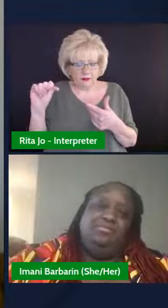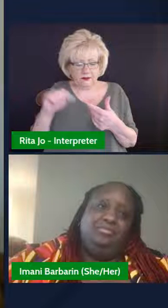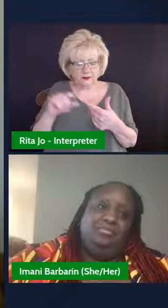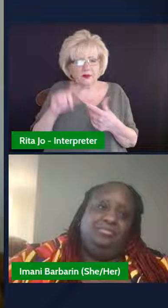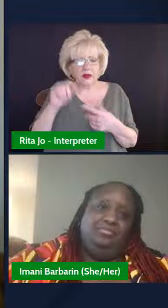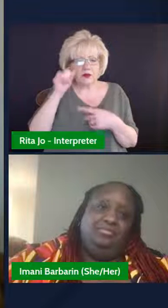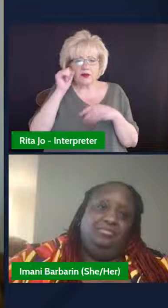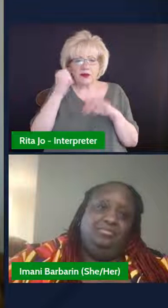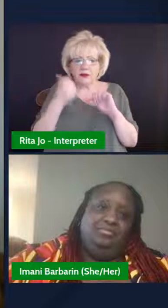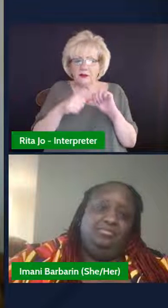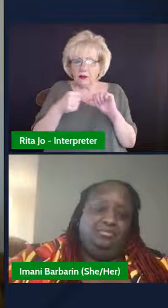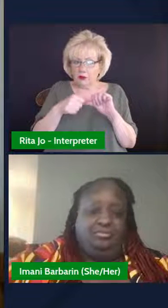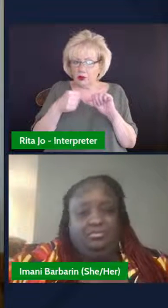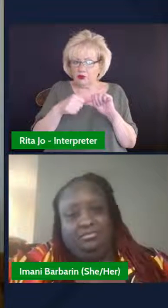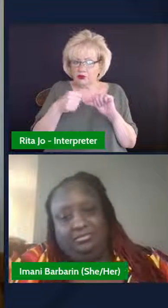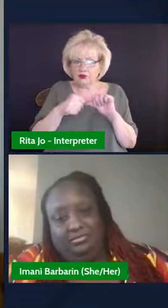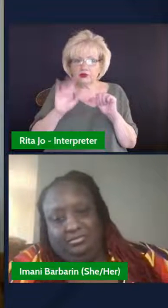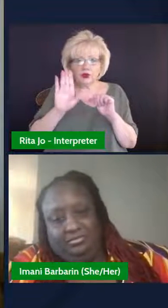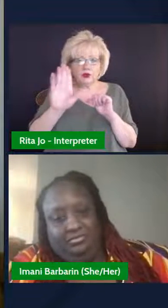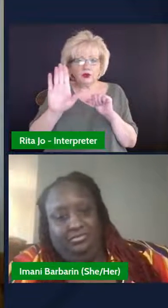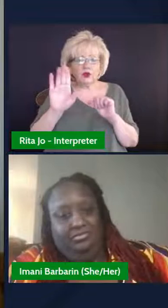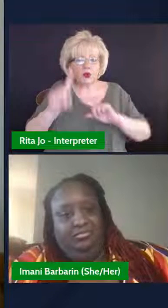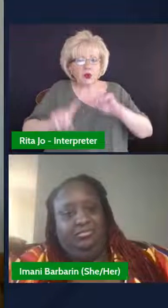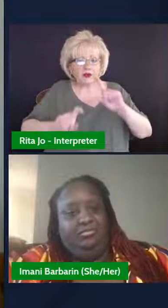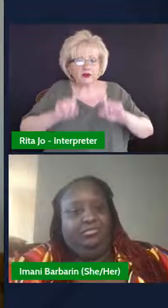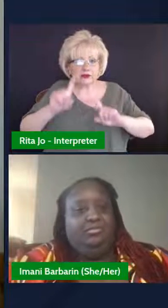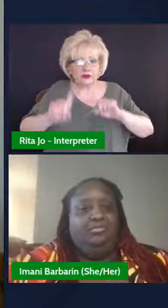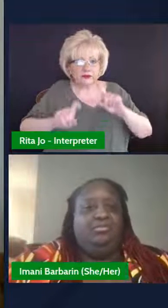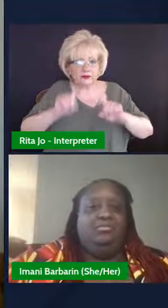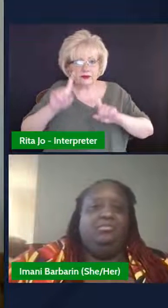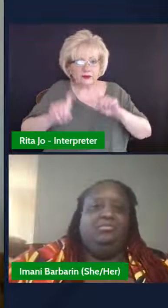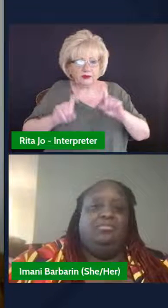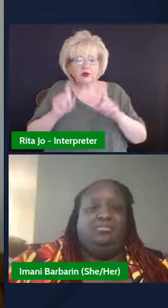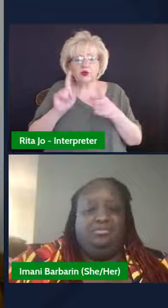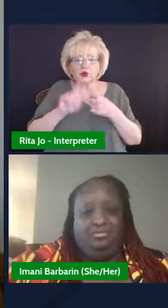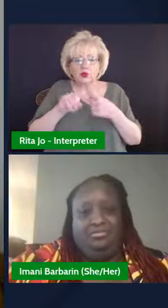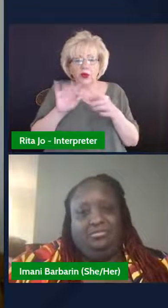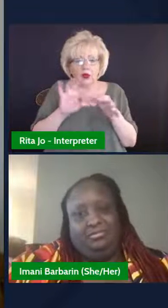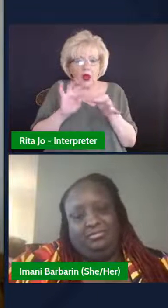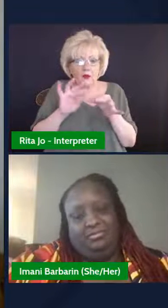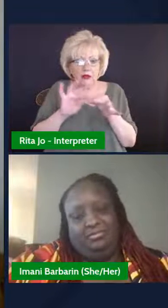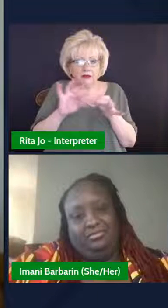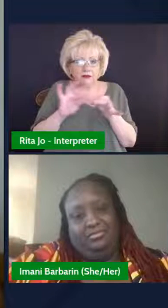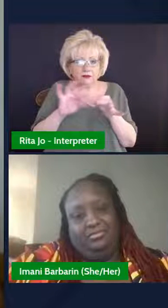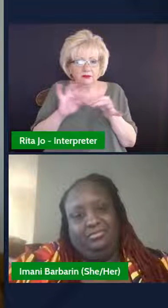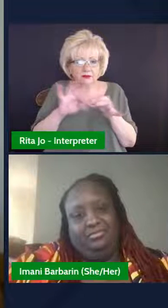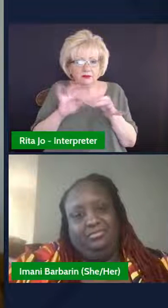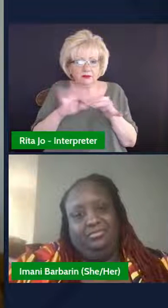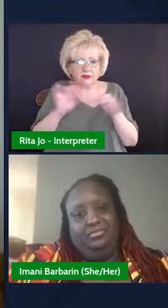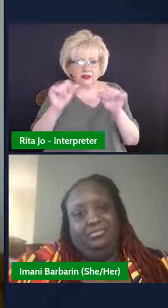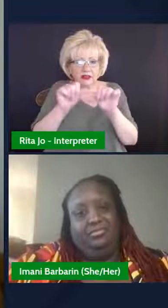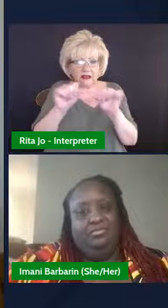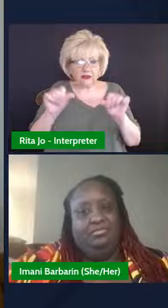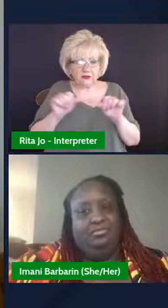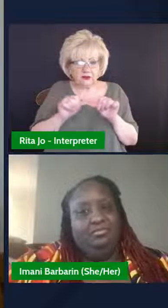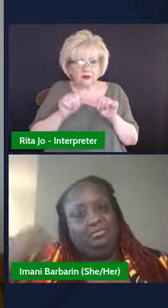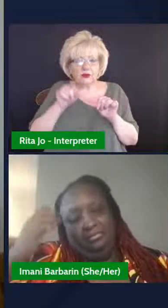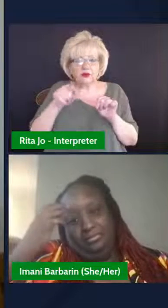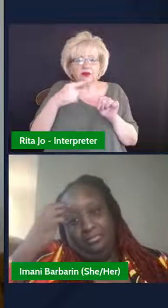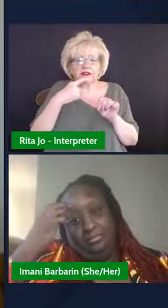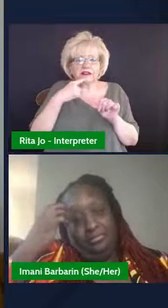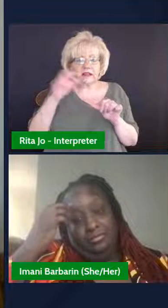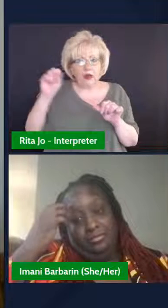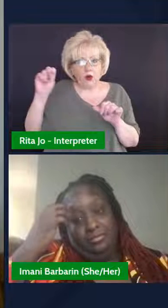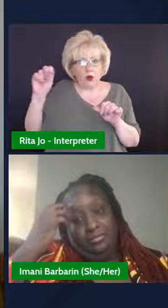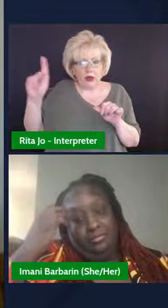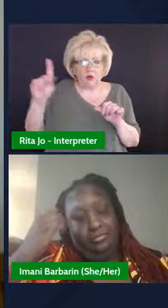you can put your questions into the comment section. If you say okay, they'll come up live for us and